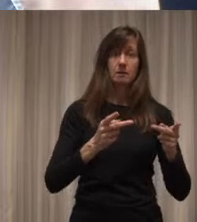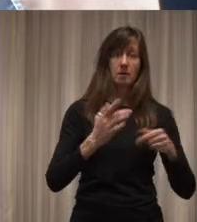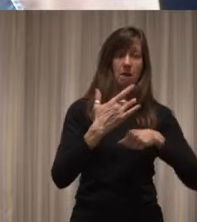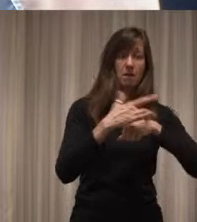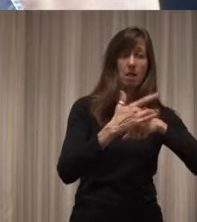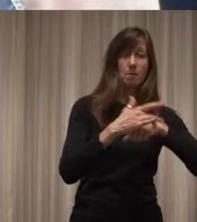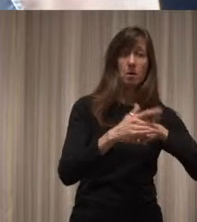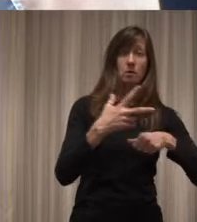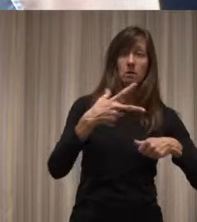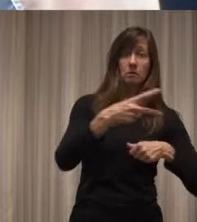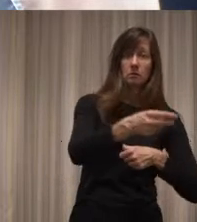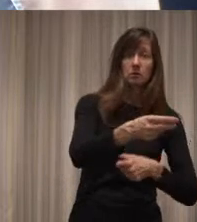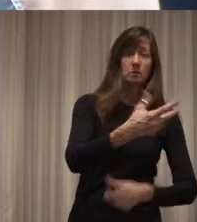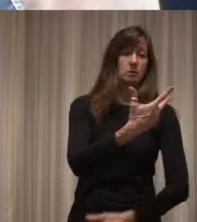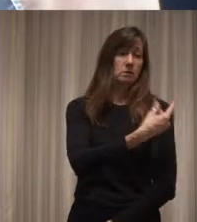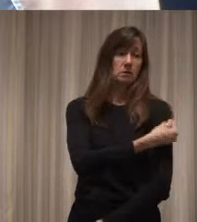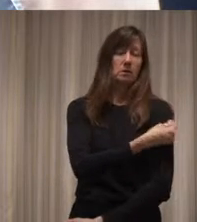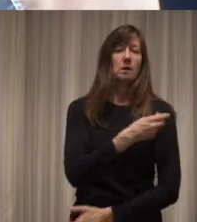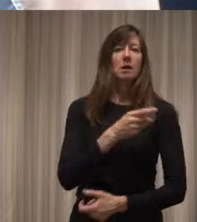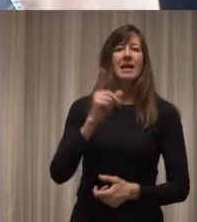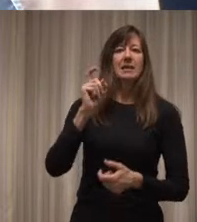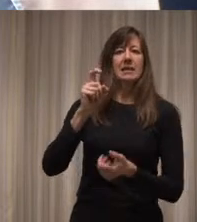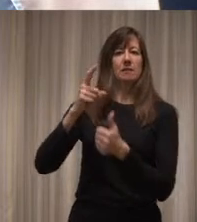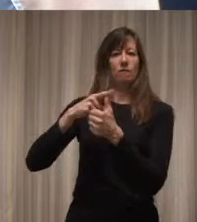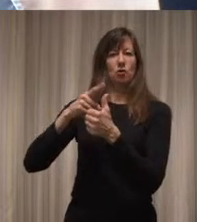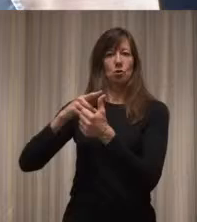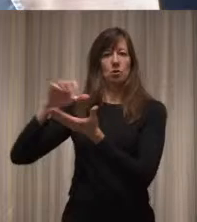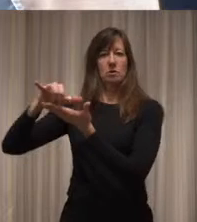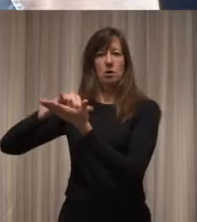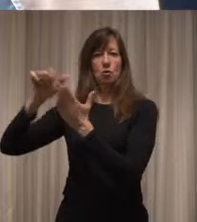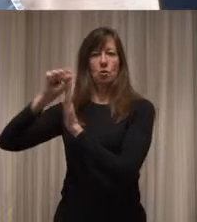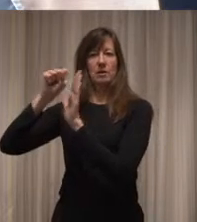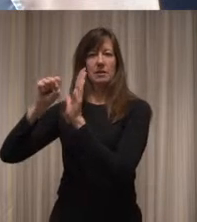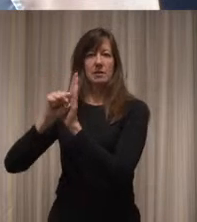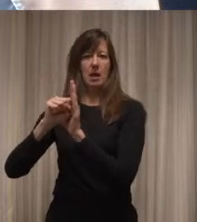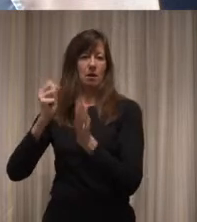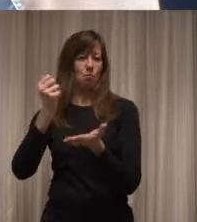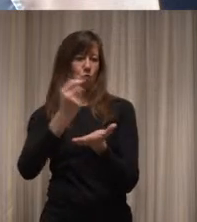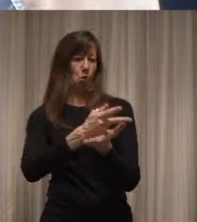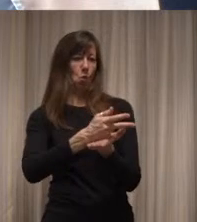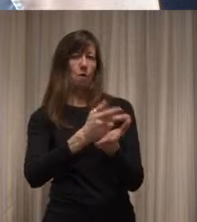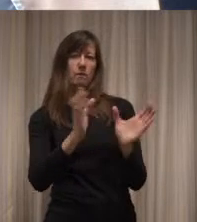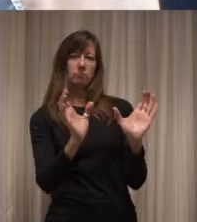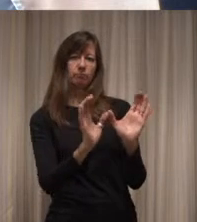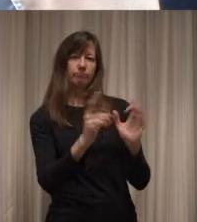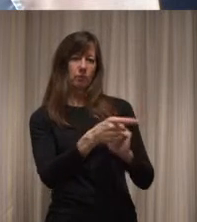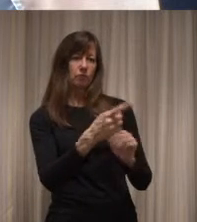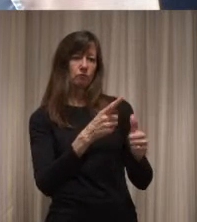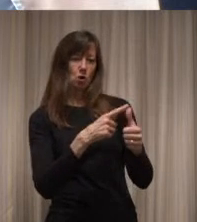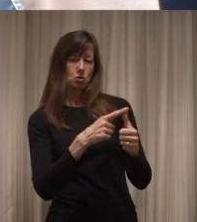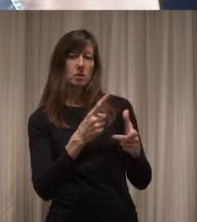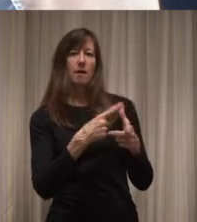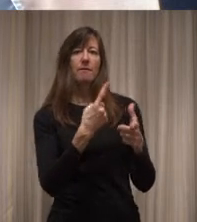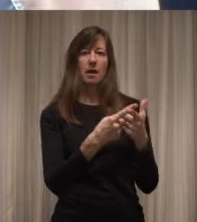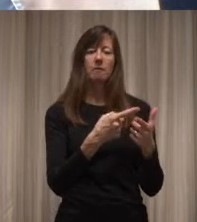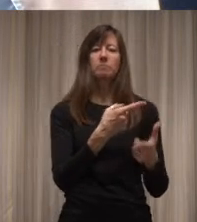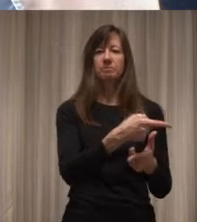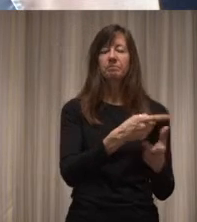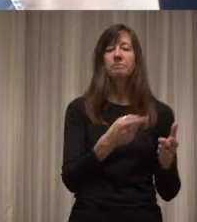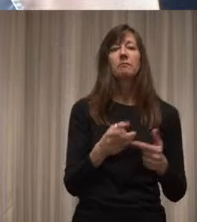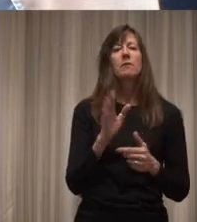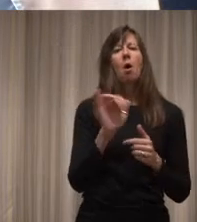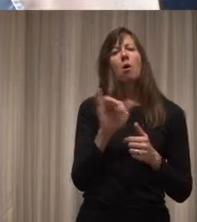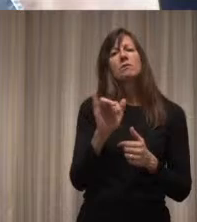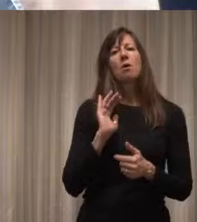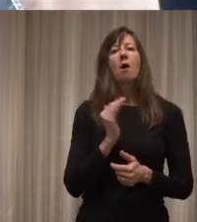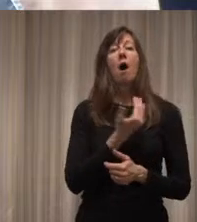communicate that with each of you. Right now, the 2 sites approved, in addition to the hospital, the Health Alliance, is